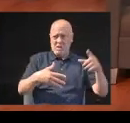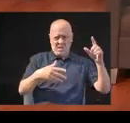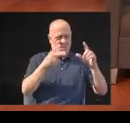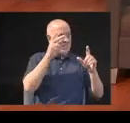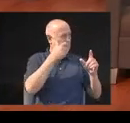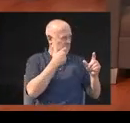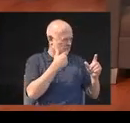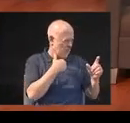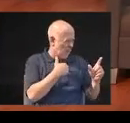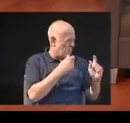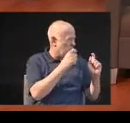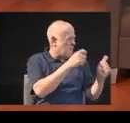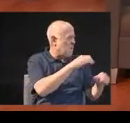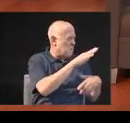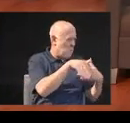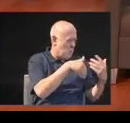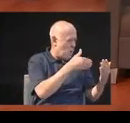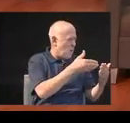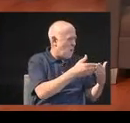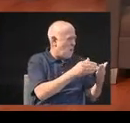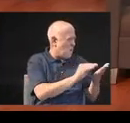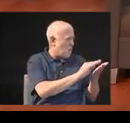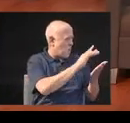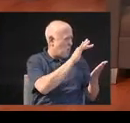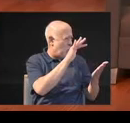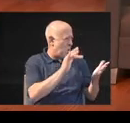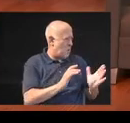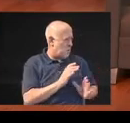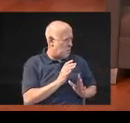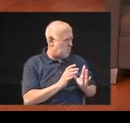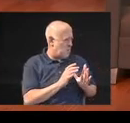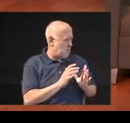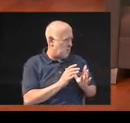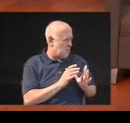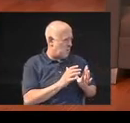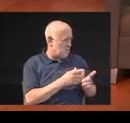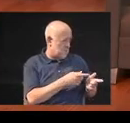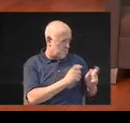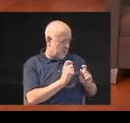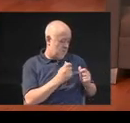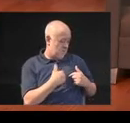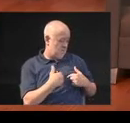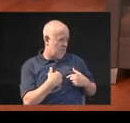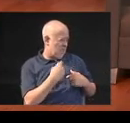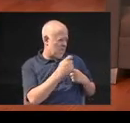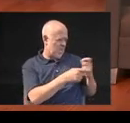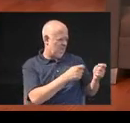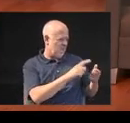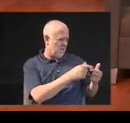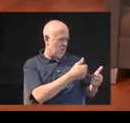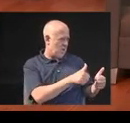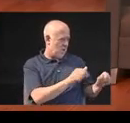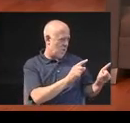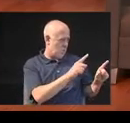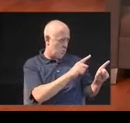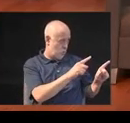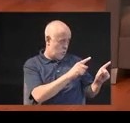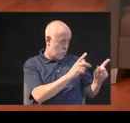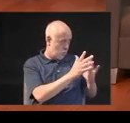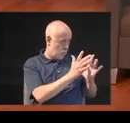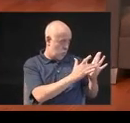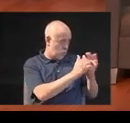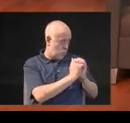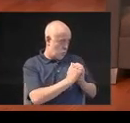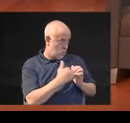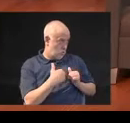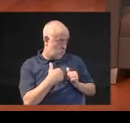all their authority and splendor. It has been given to me, and I can give it to anyone I want to. If you worship me, it will all